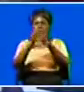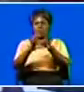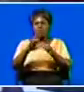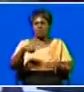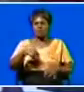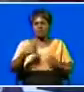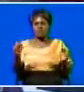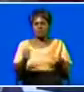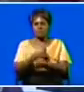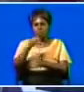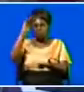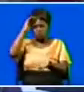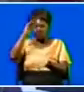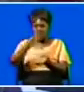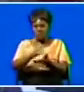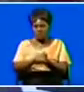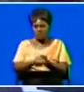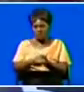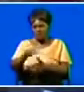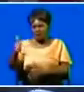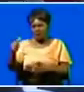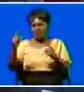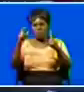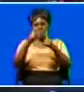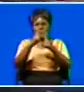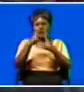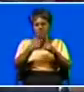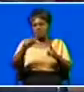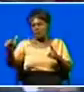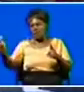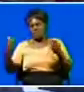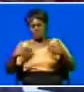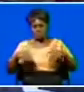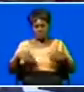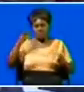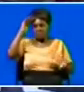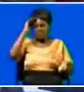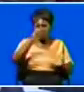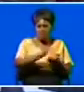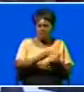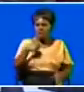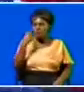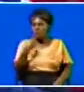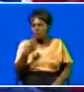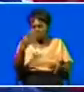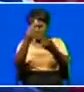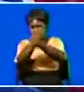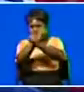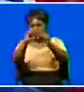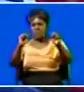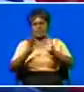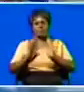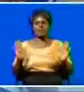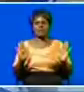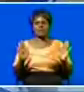Sisi hatuwezi amini sana maneno ingine ambayo itatoka kwa watu wengine. Sisi tunaamini ile inatoka kwa mdomo ya president na